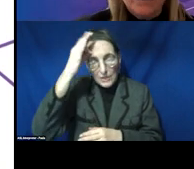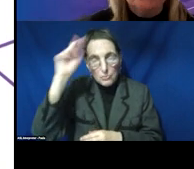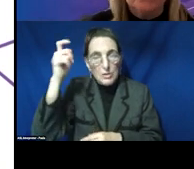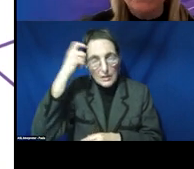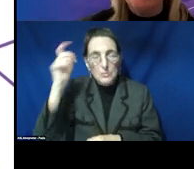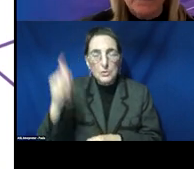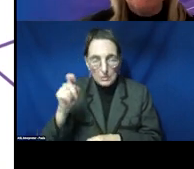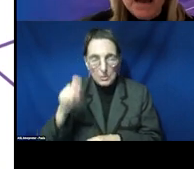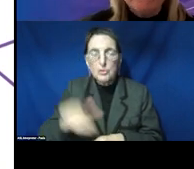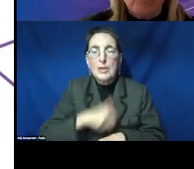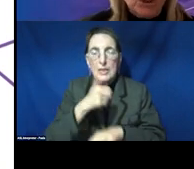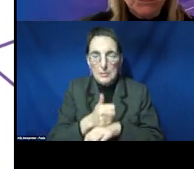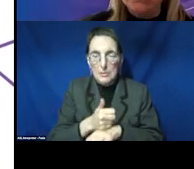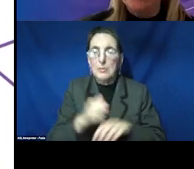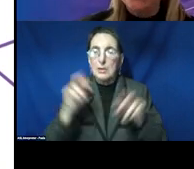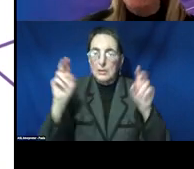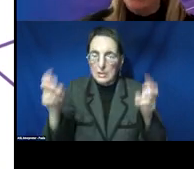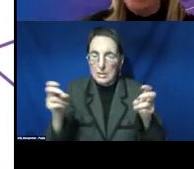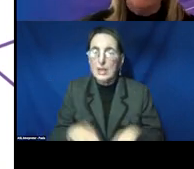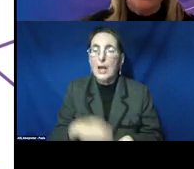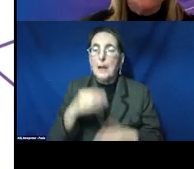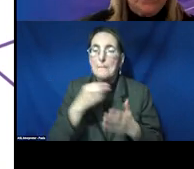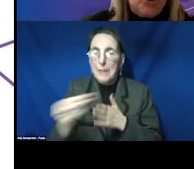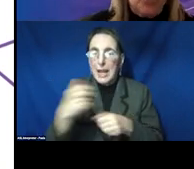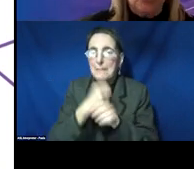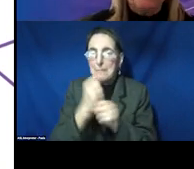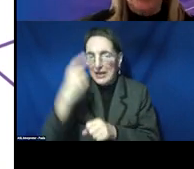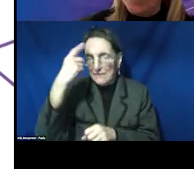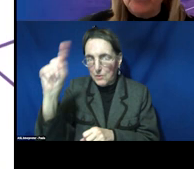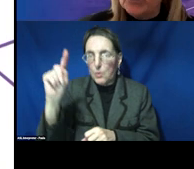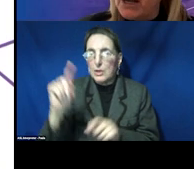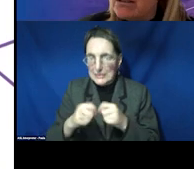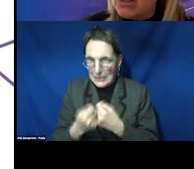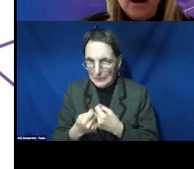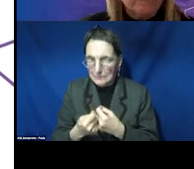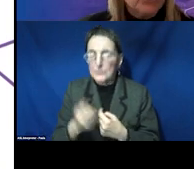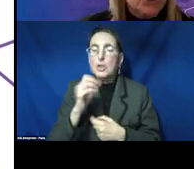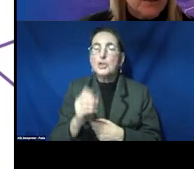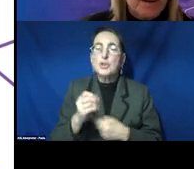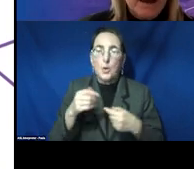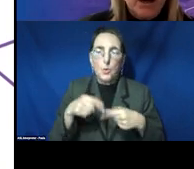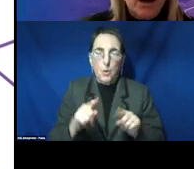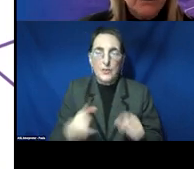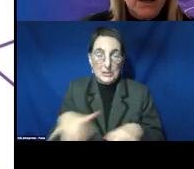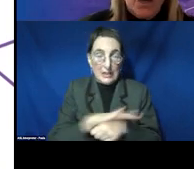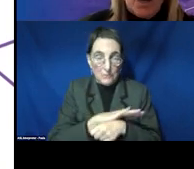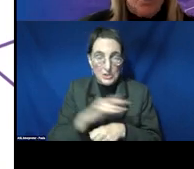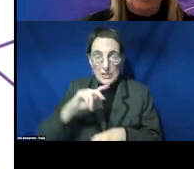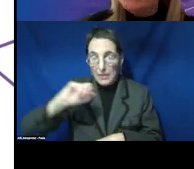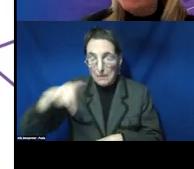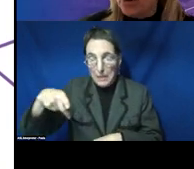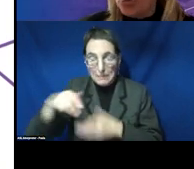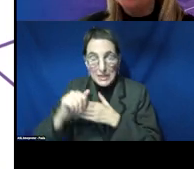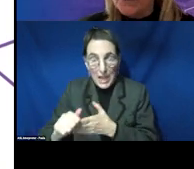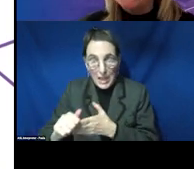to implement by May 14th. So while there is coverage in the PAP guide,